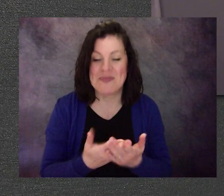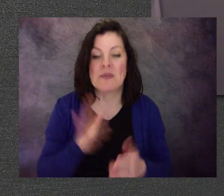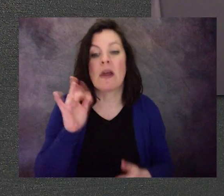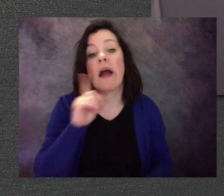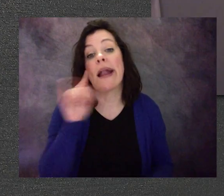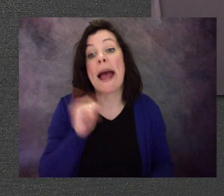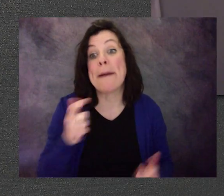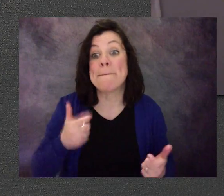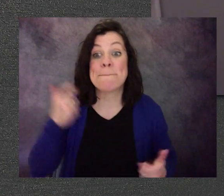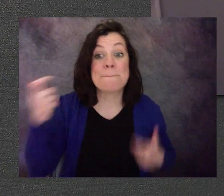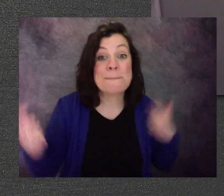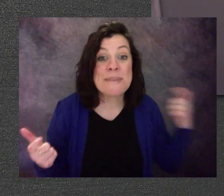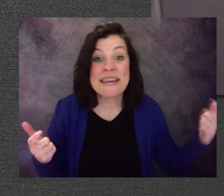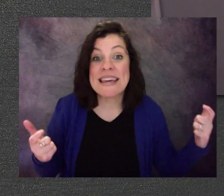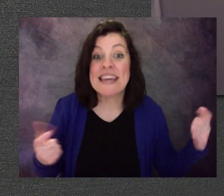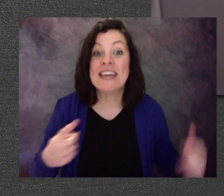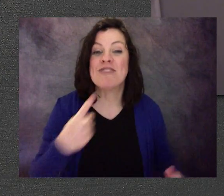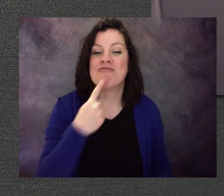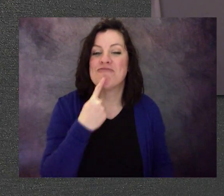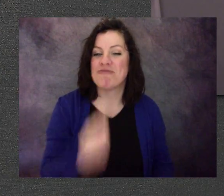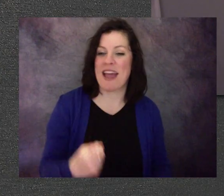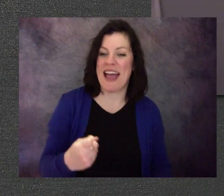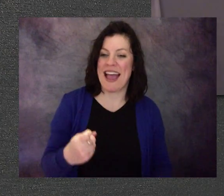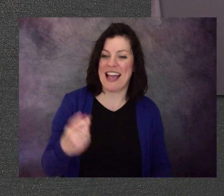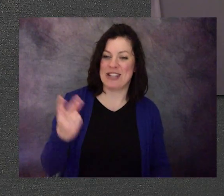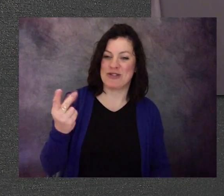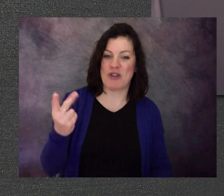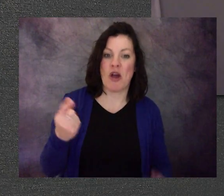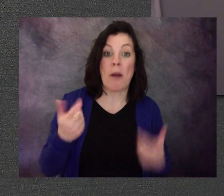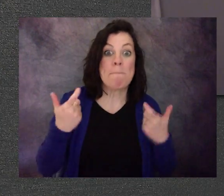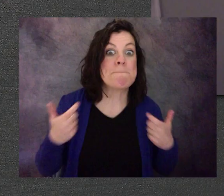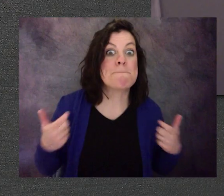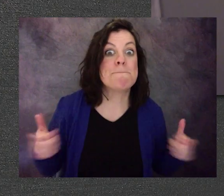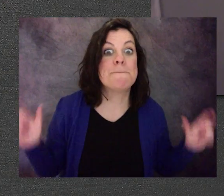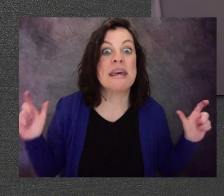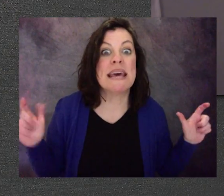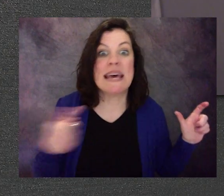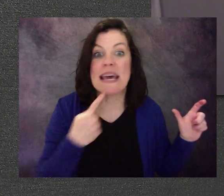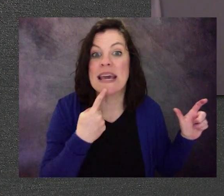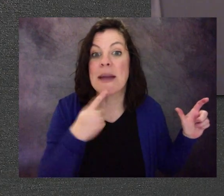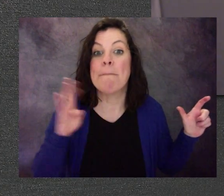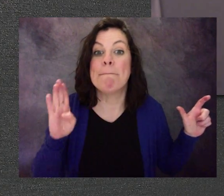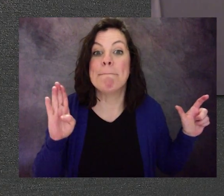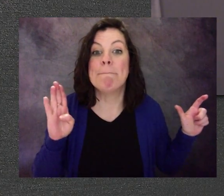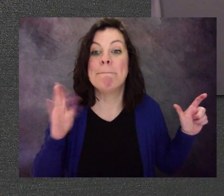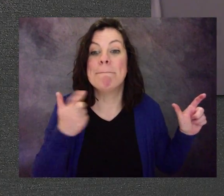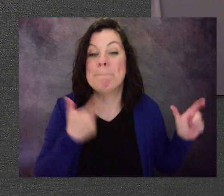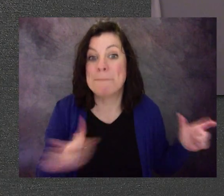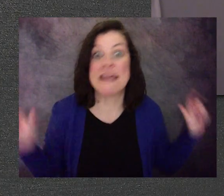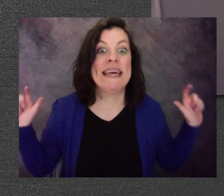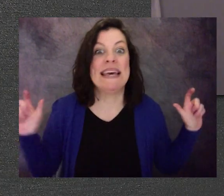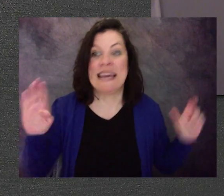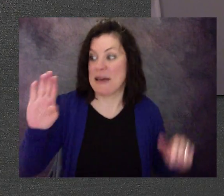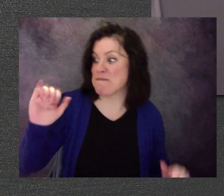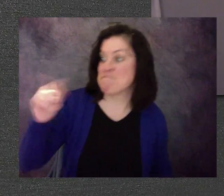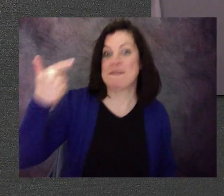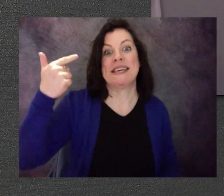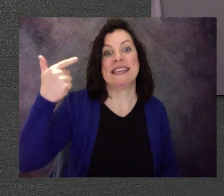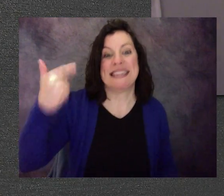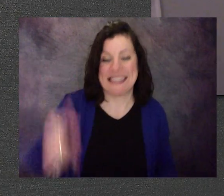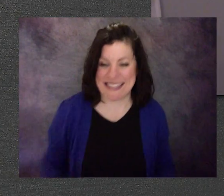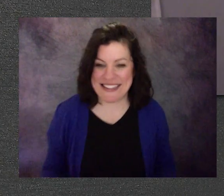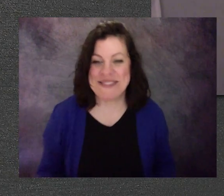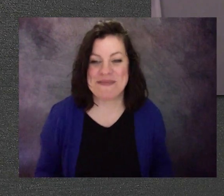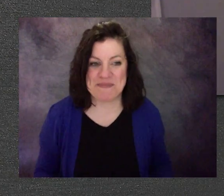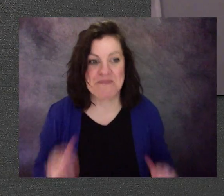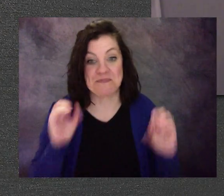big red dog. Big starts with the letter B, which says B. Very nice. So we are going to take